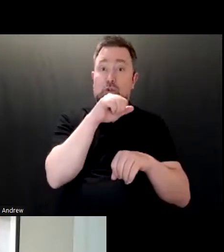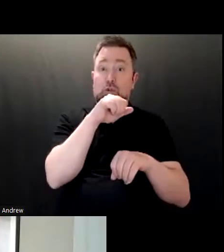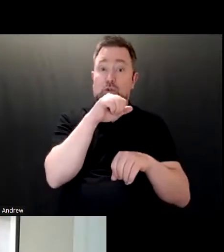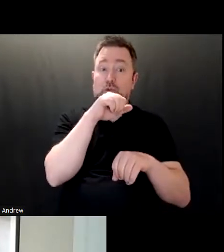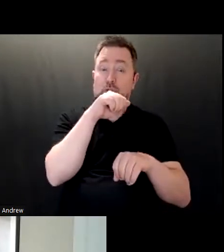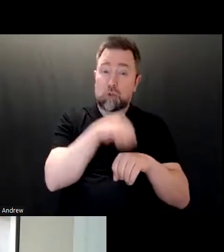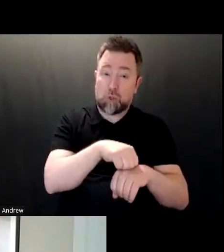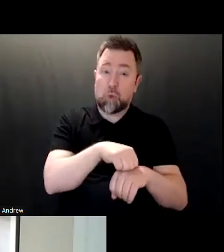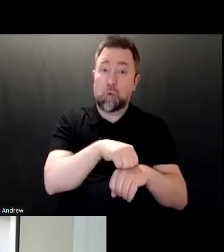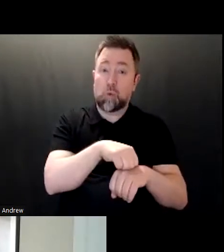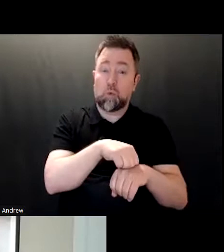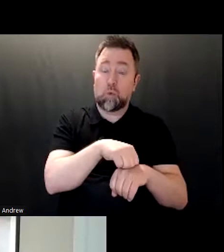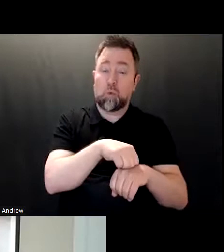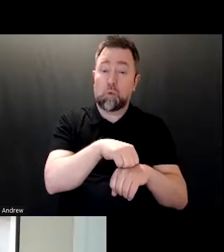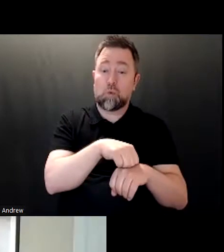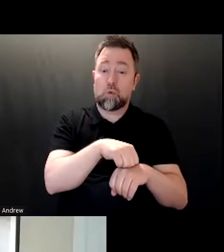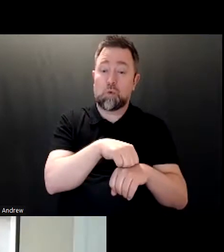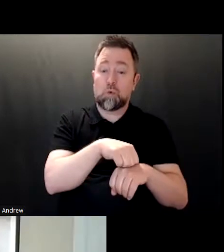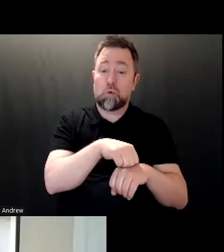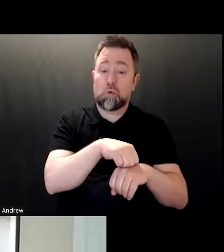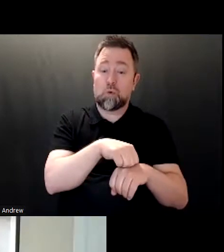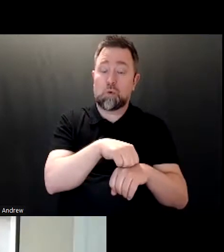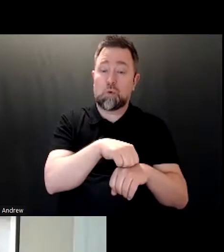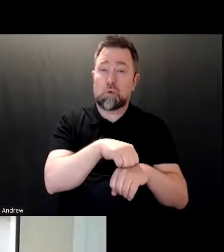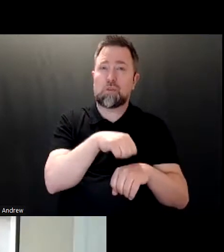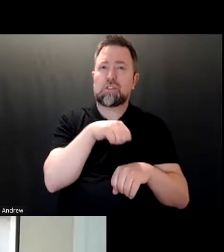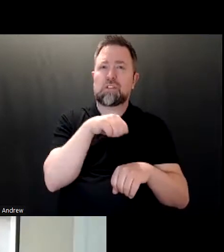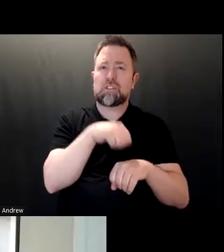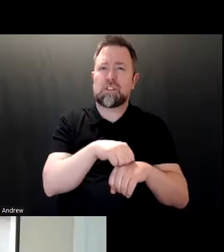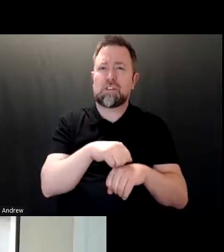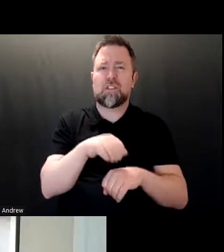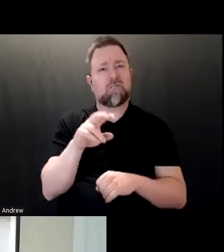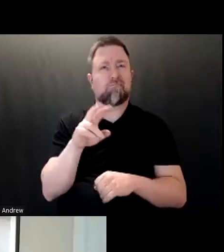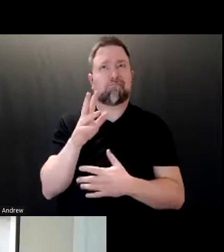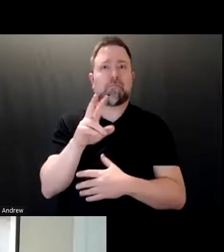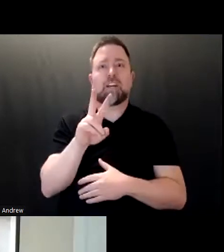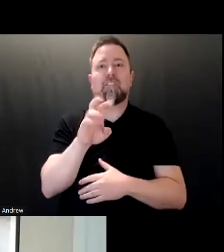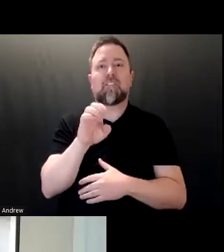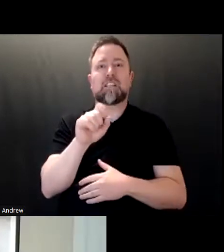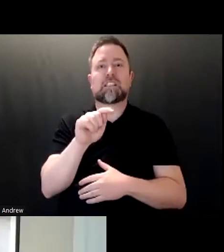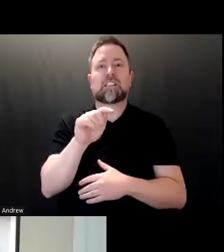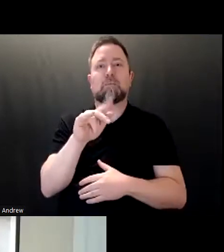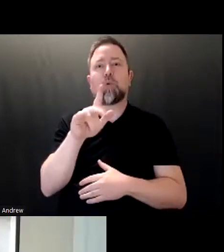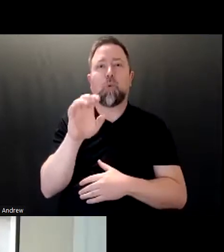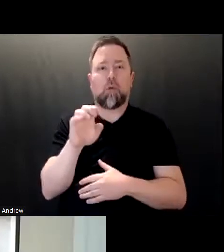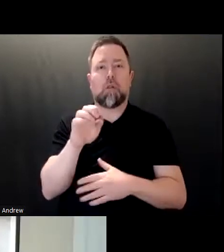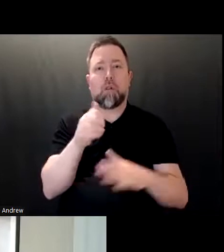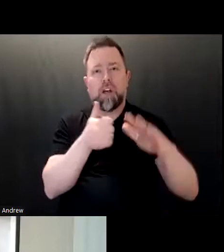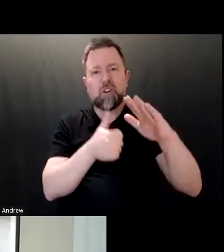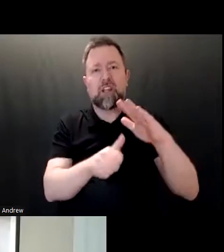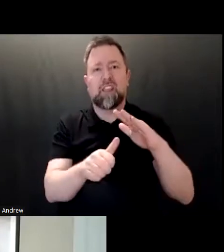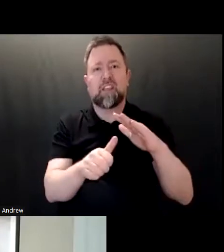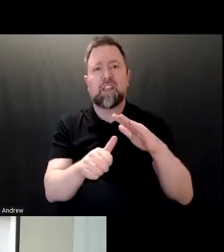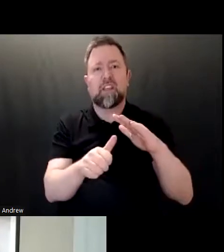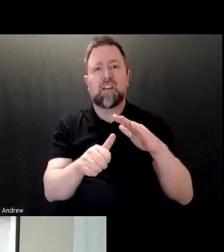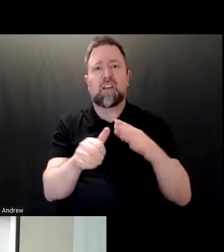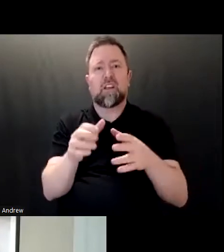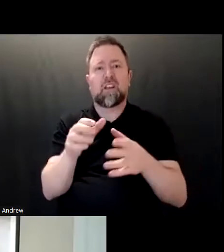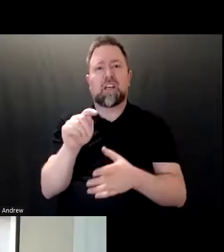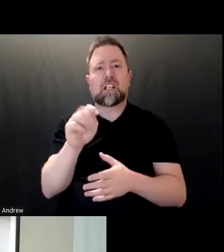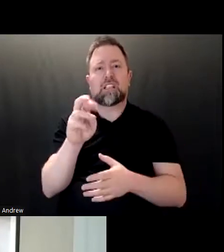planning process. And what you're seeing now is a conceptual rendering of what the campus will look